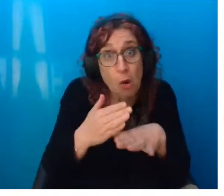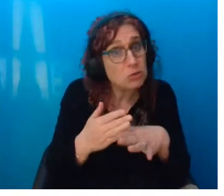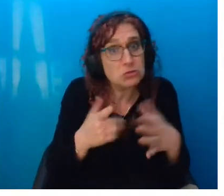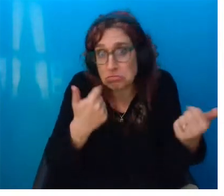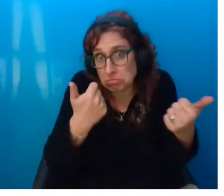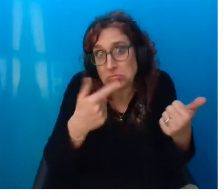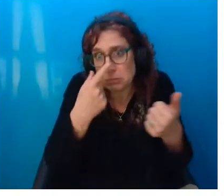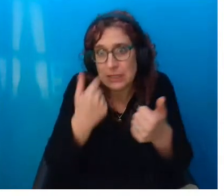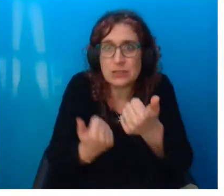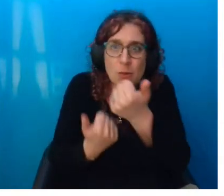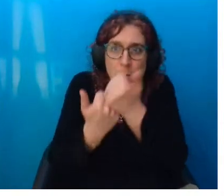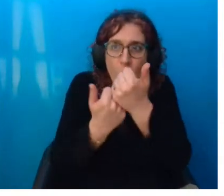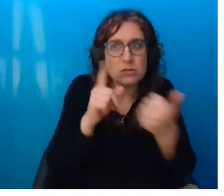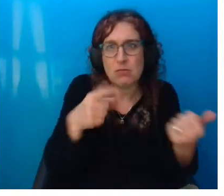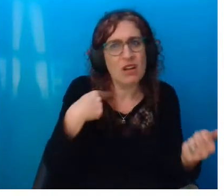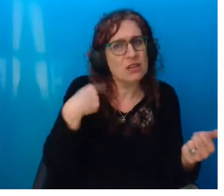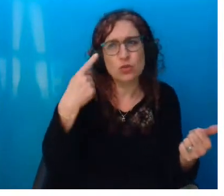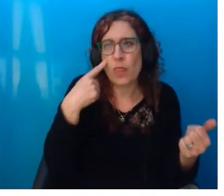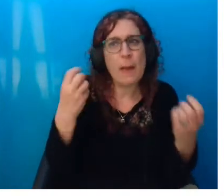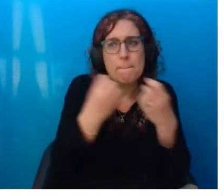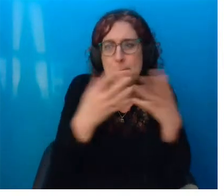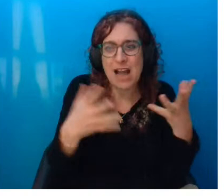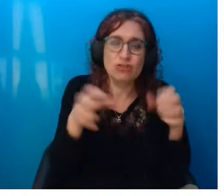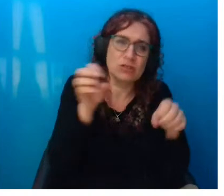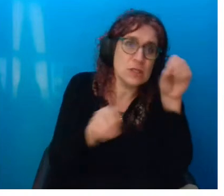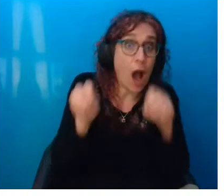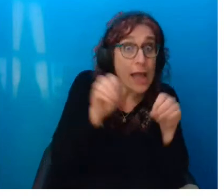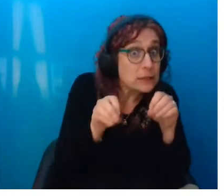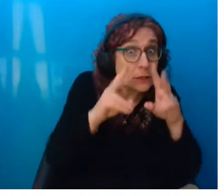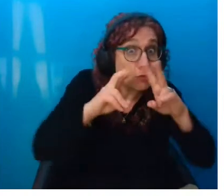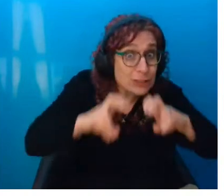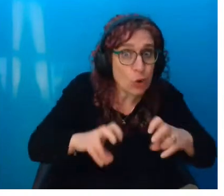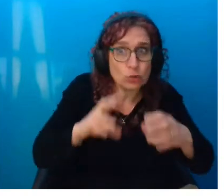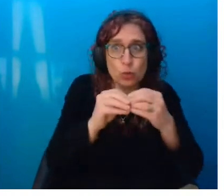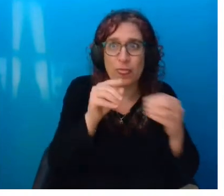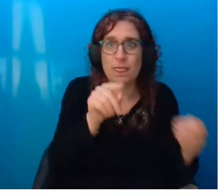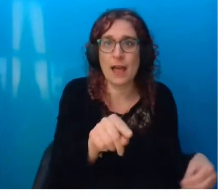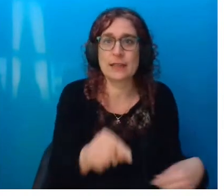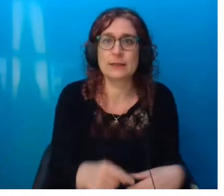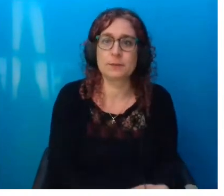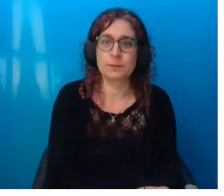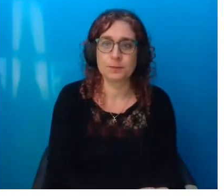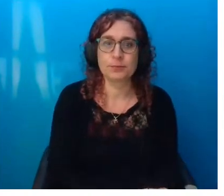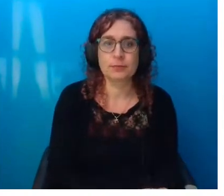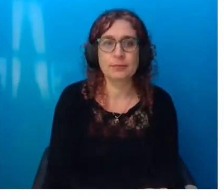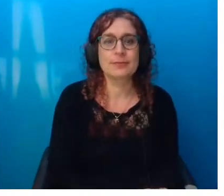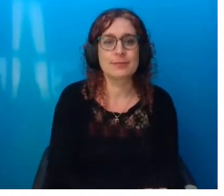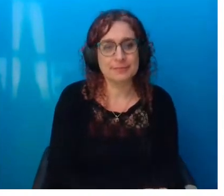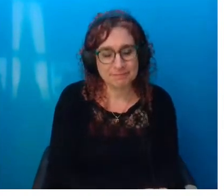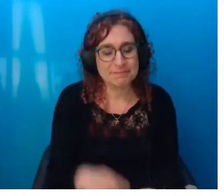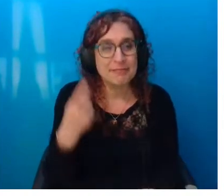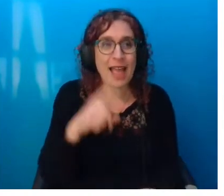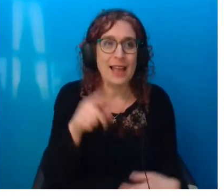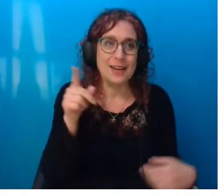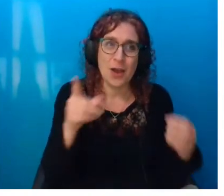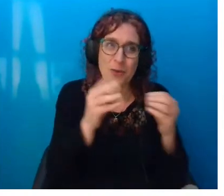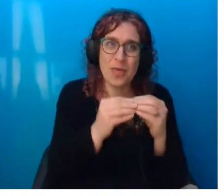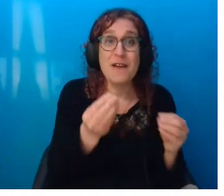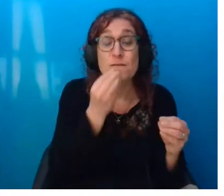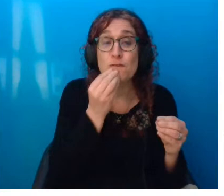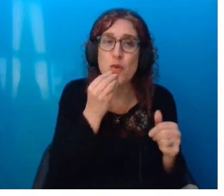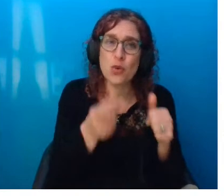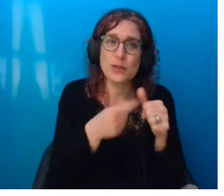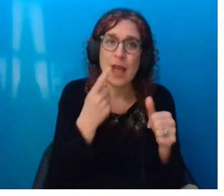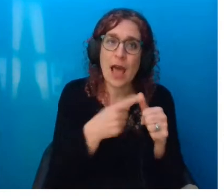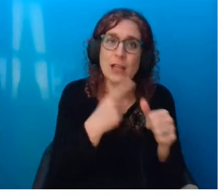I don't think there's much science behind that. And in oral food allergy, what are the common foods